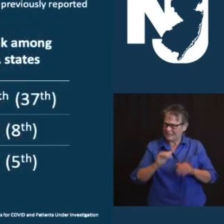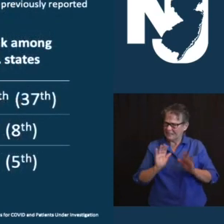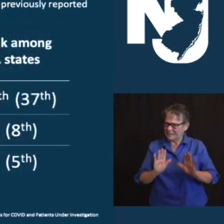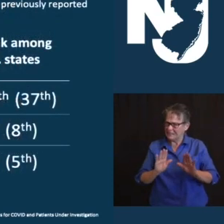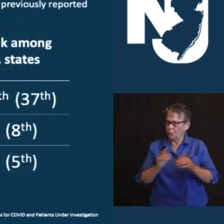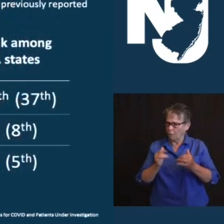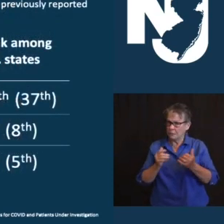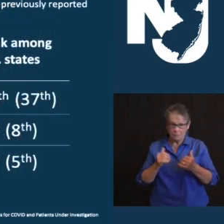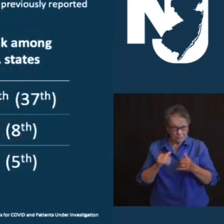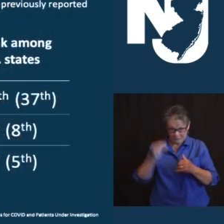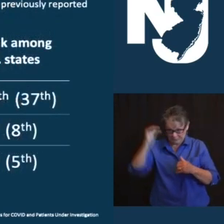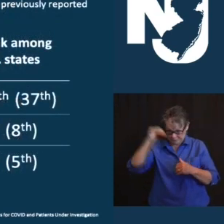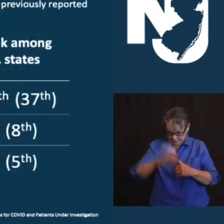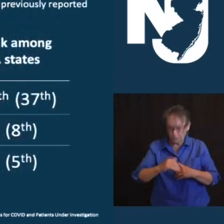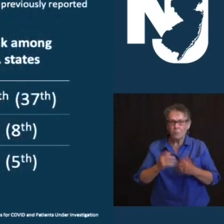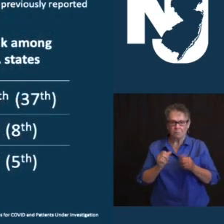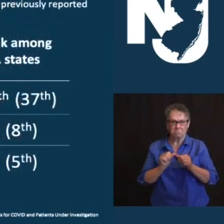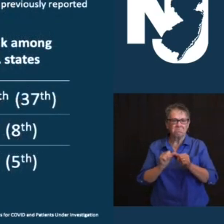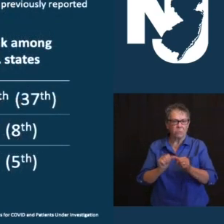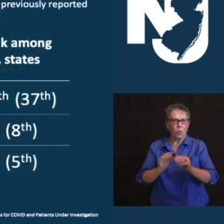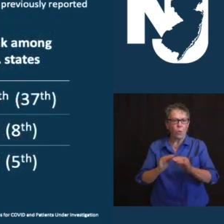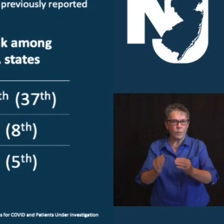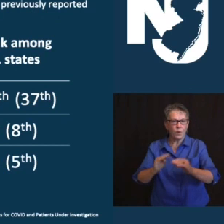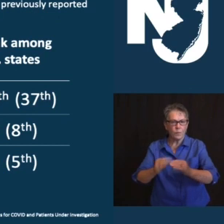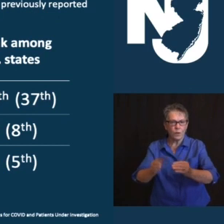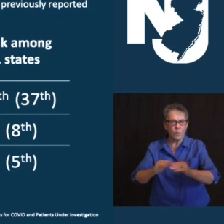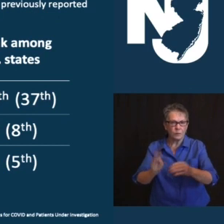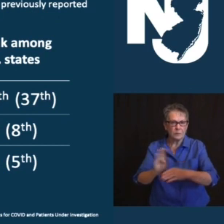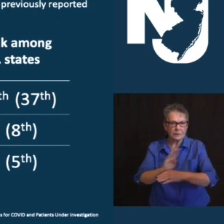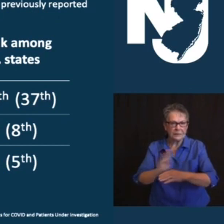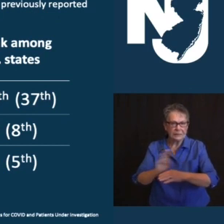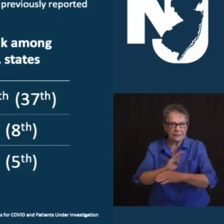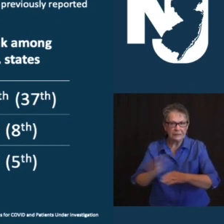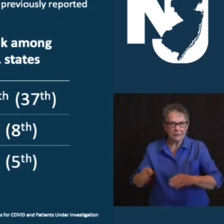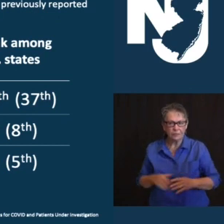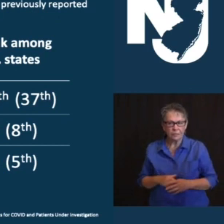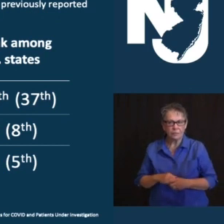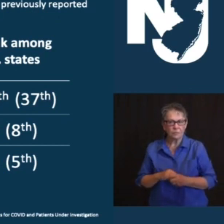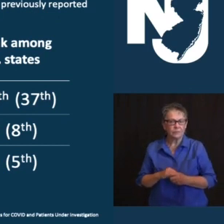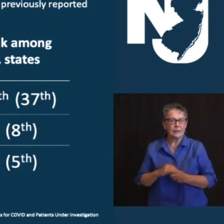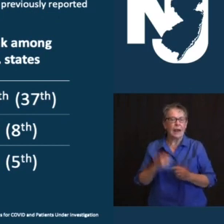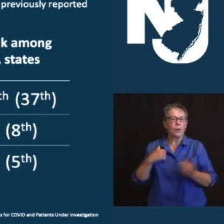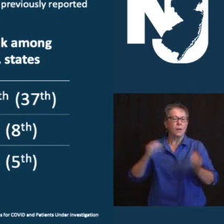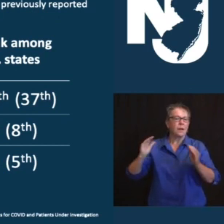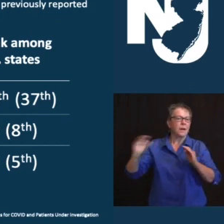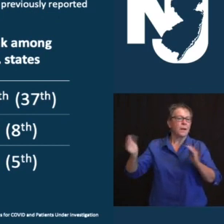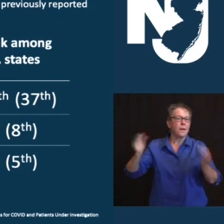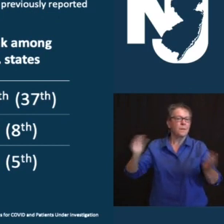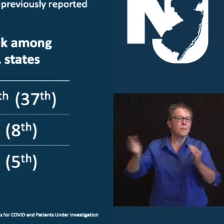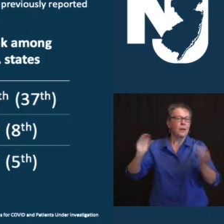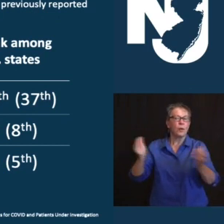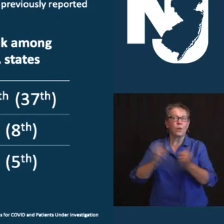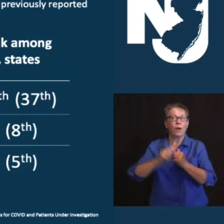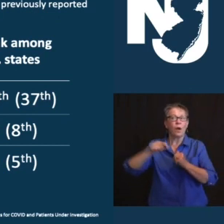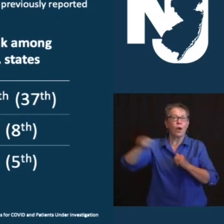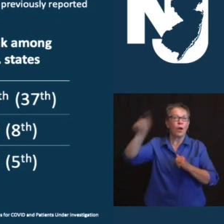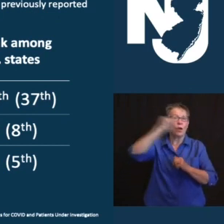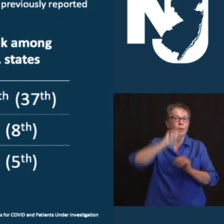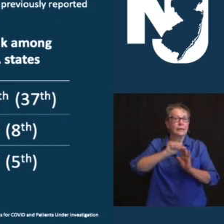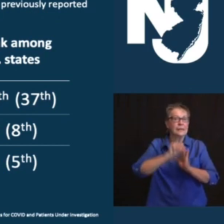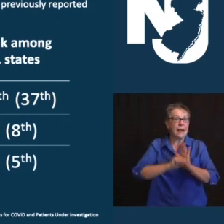improving among all other states, but we need to drop even more. And the only way we can is by remaining vigilant and taking